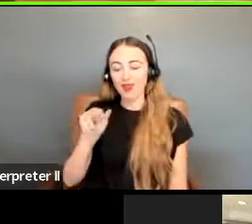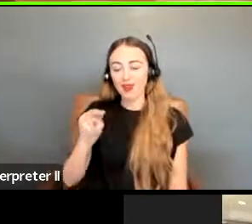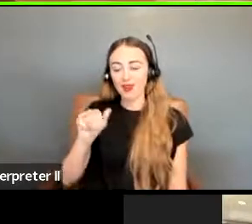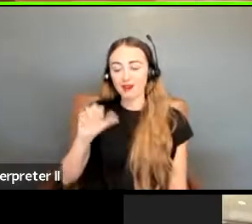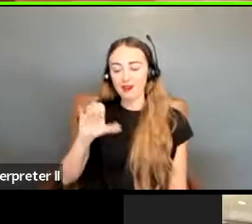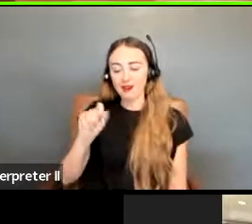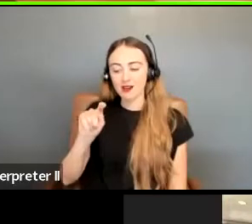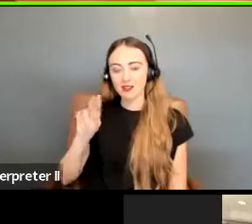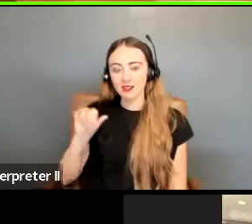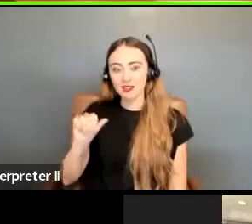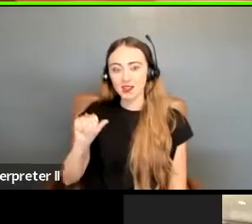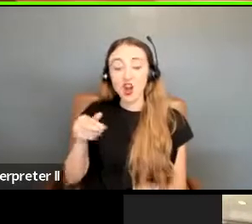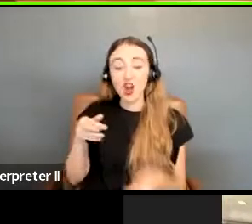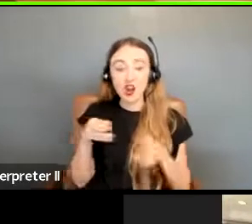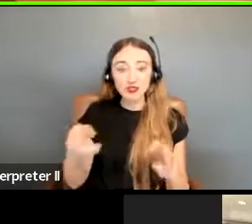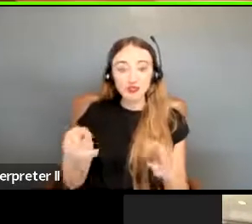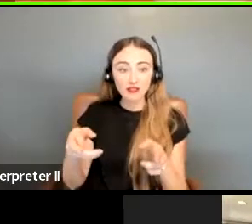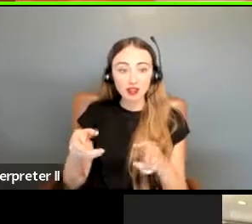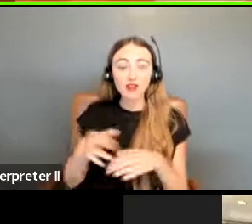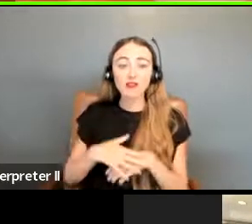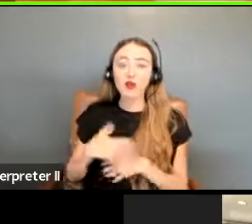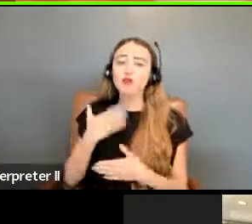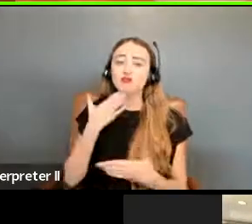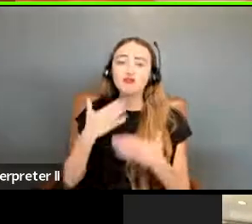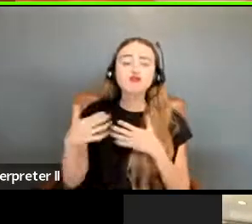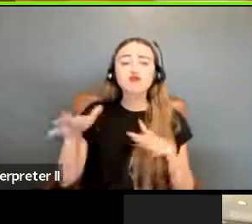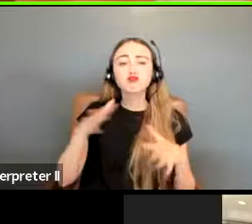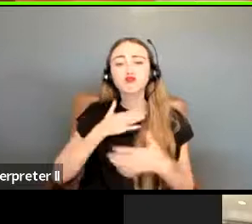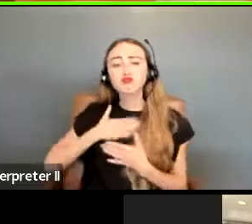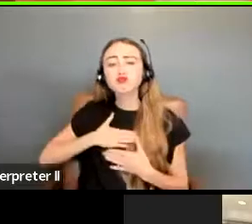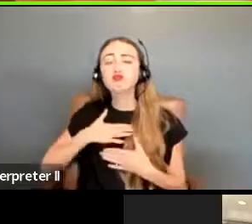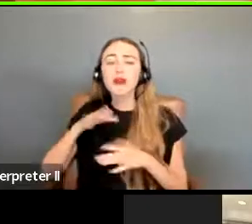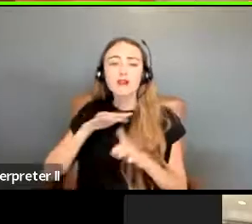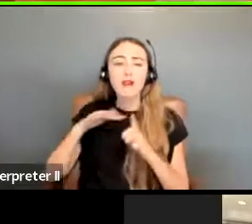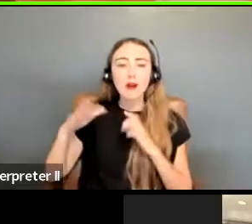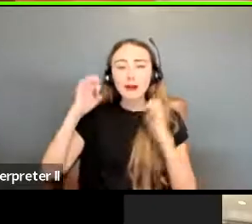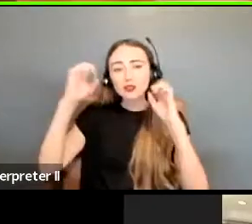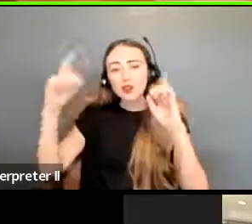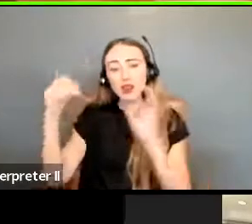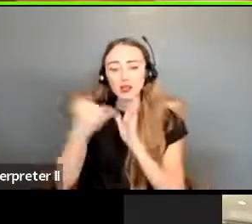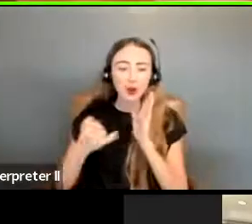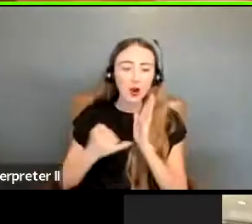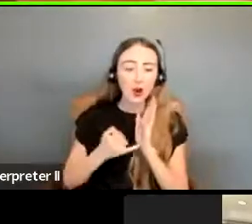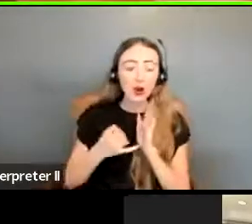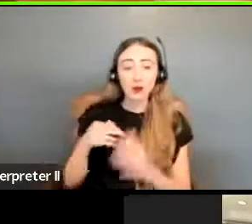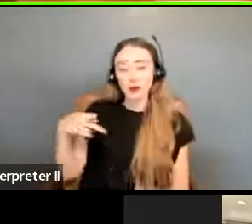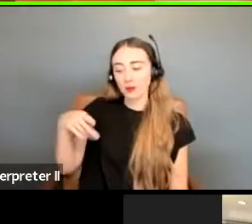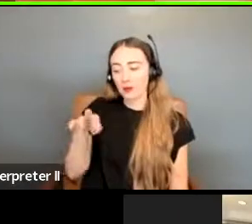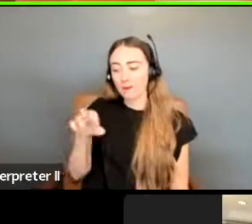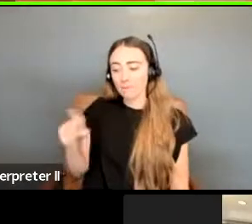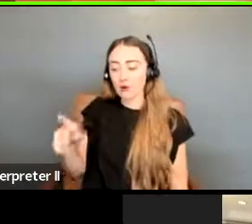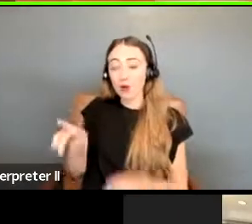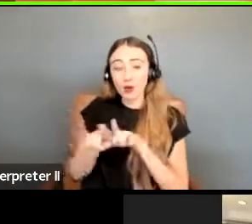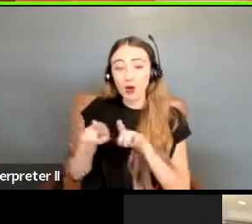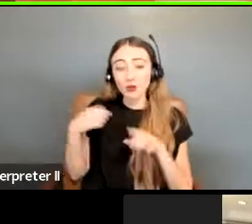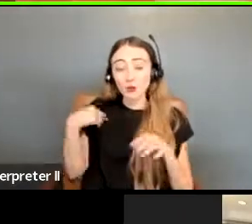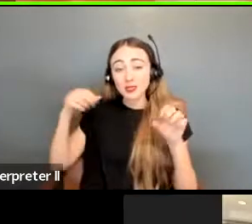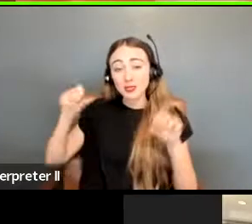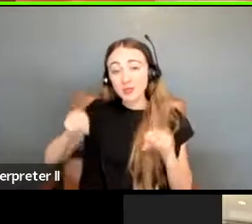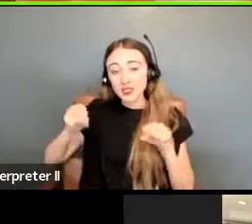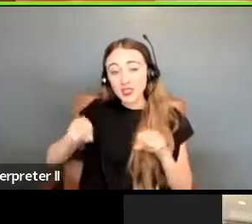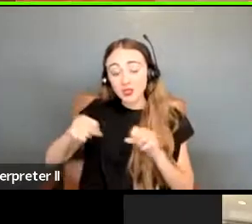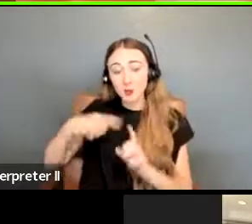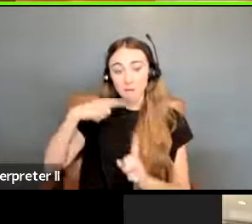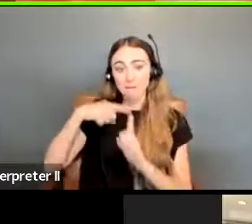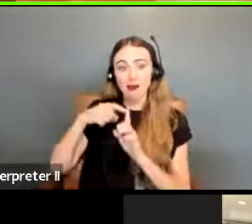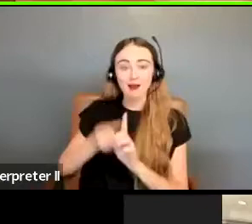new park will be a venue for healthy recreation, environmental education, and the arts, The park also has the potential to